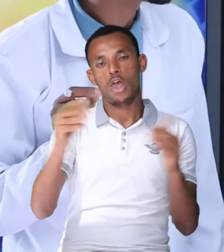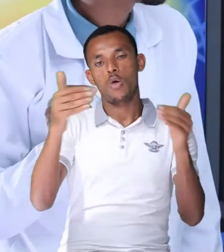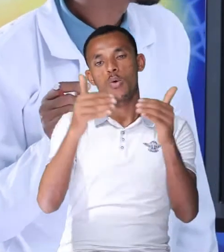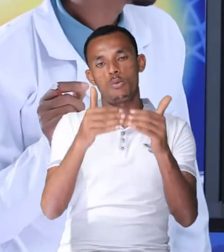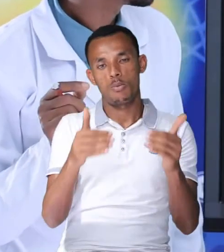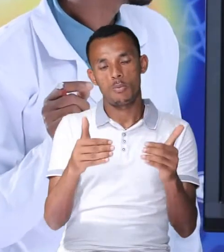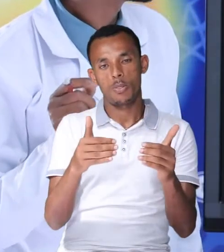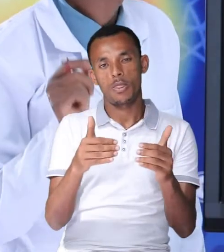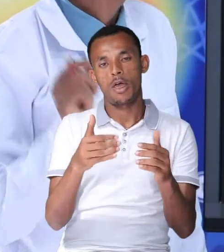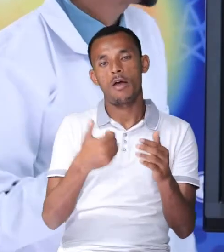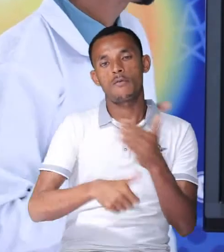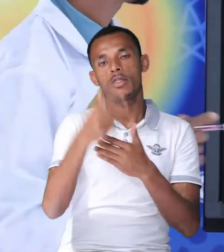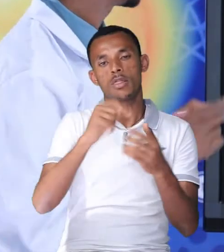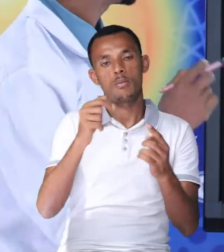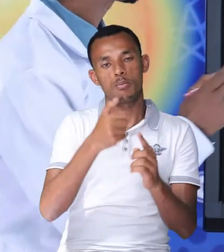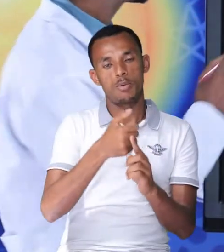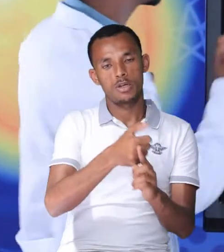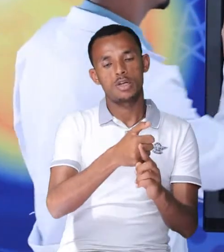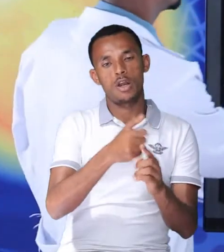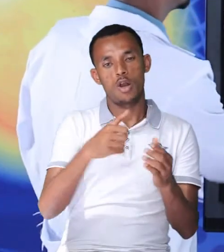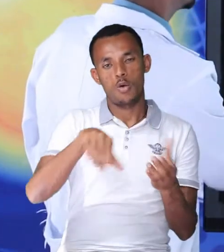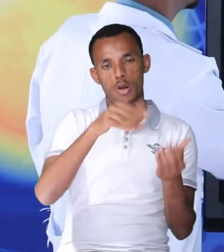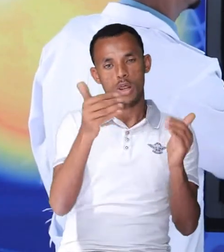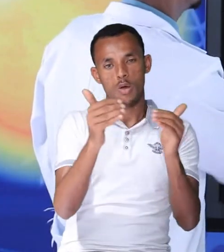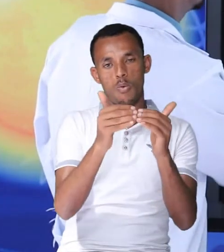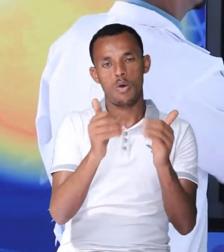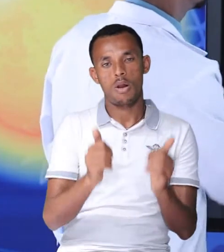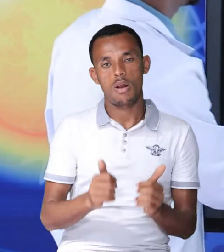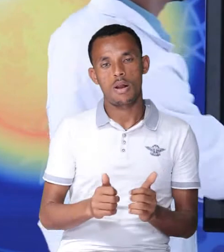pressure of the liquid equals